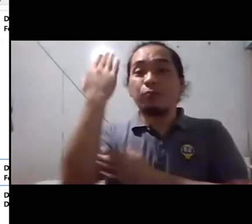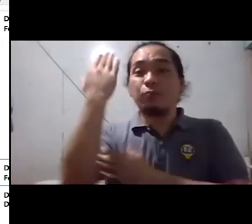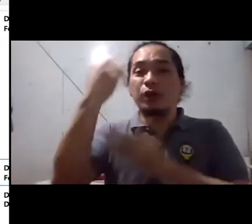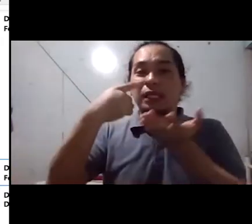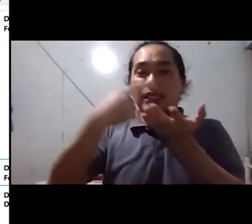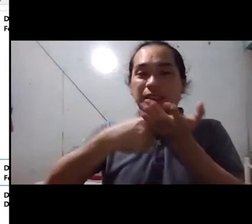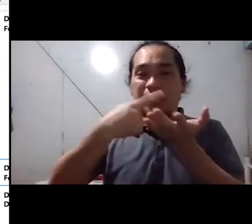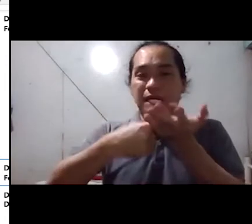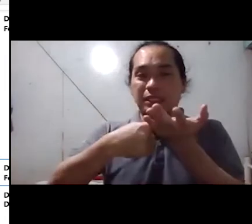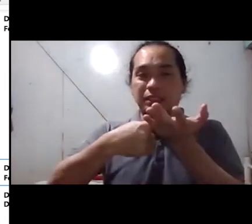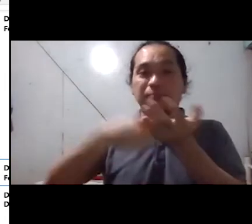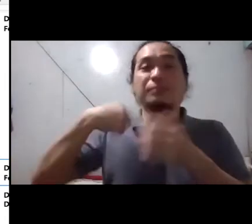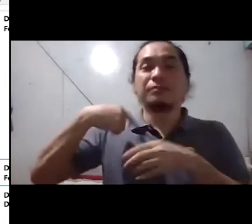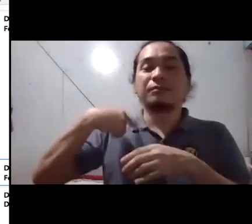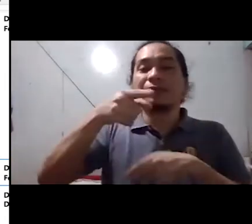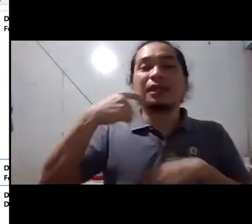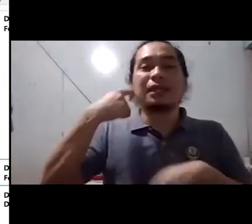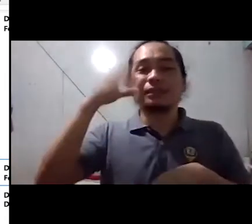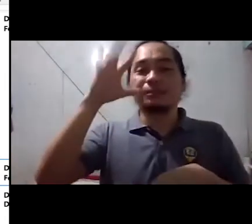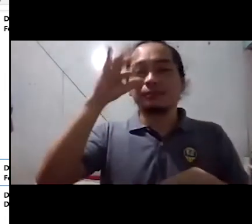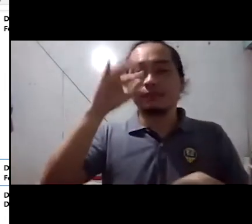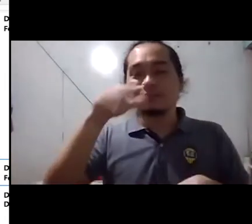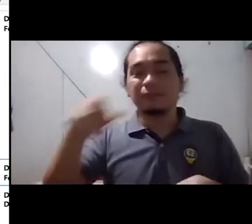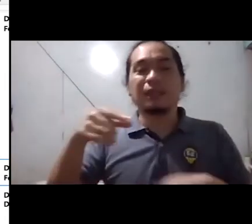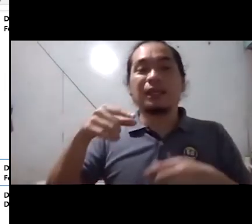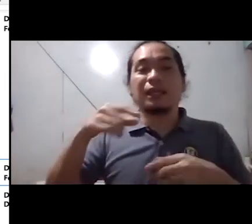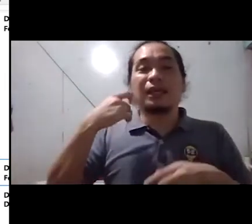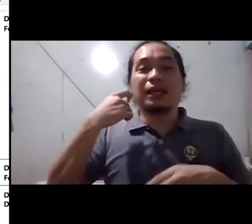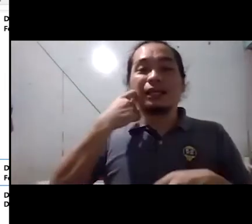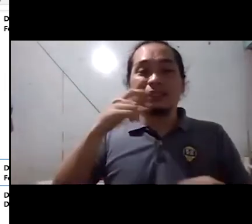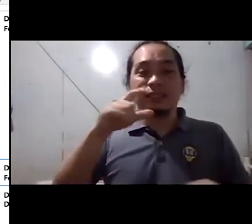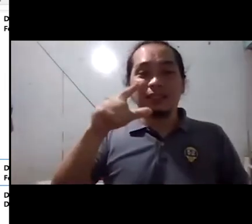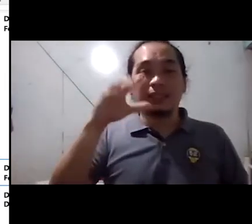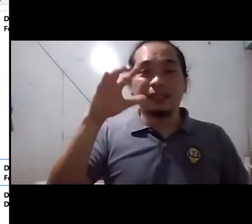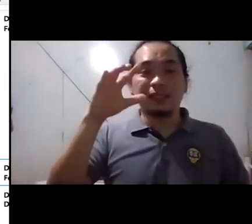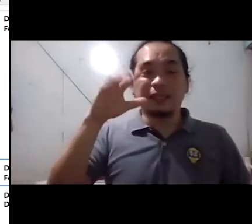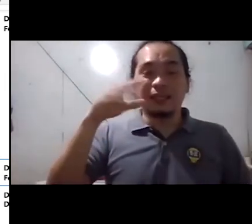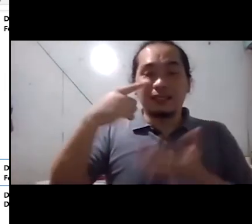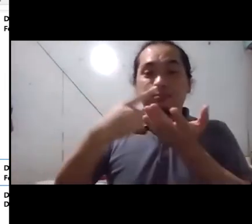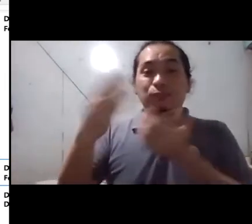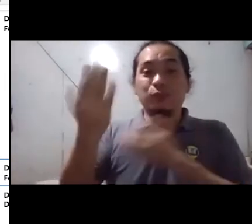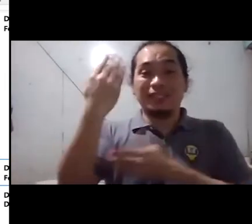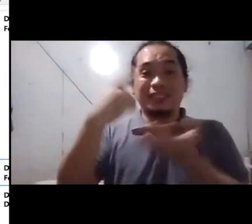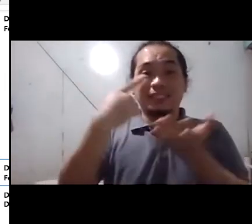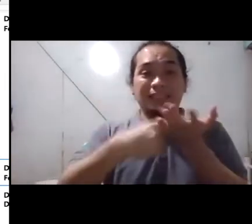Related to what Jasmine said. This morning we talked about